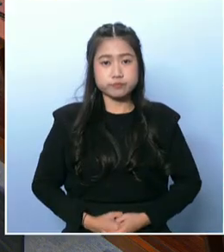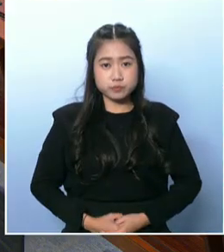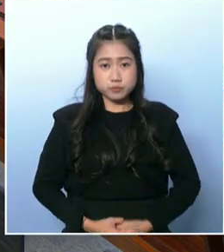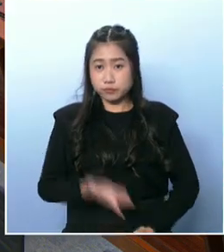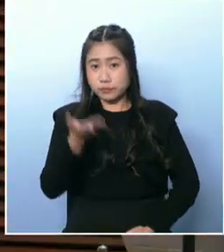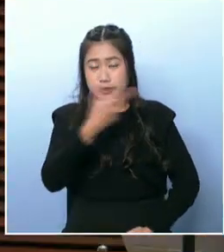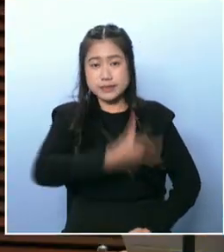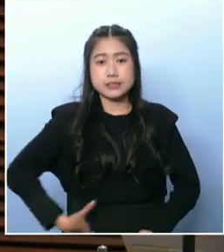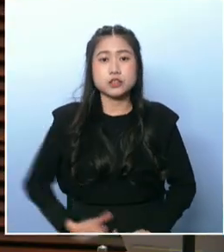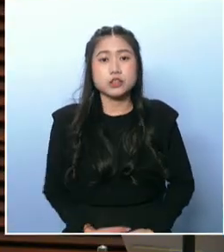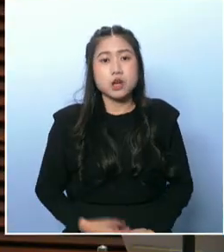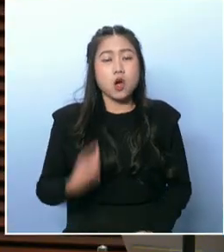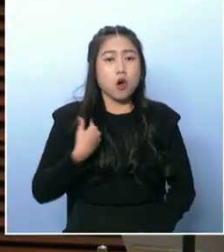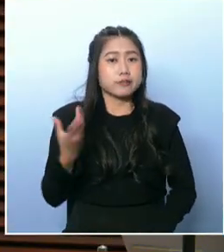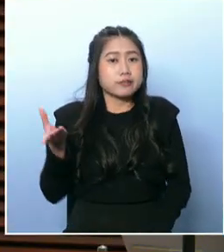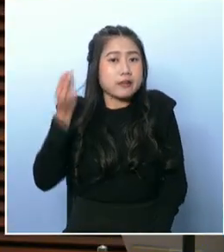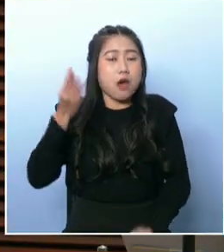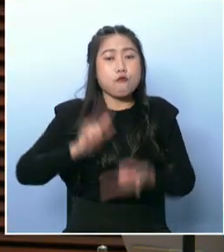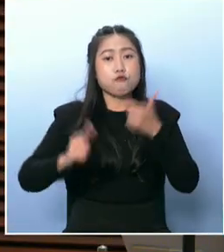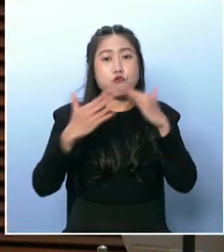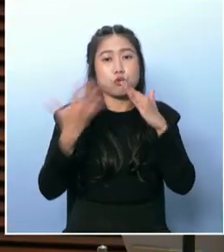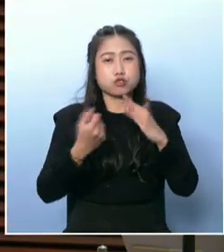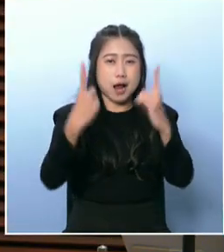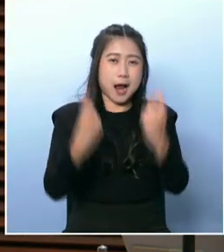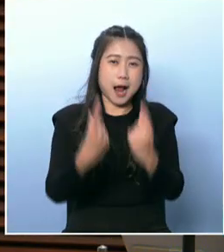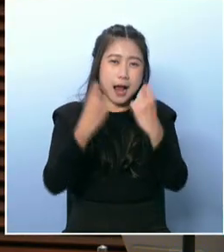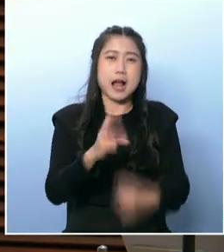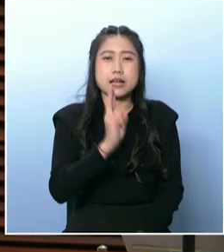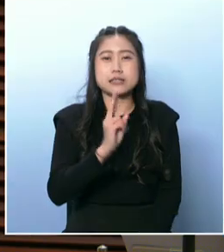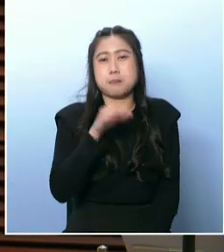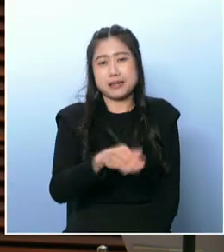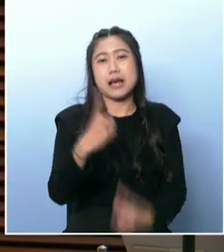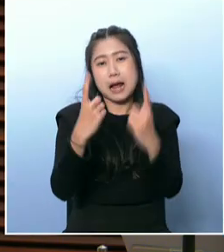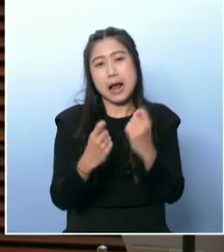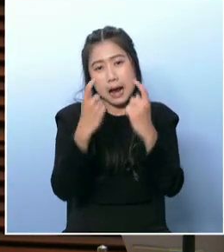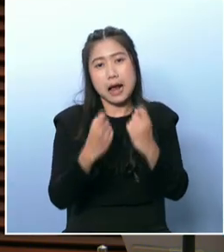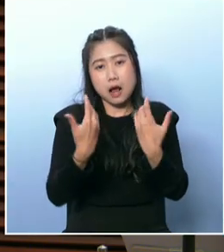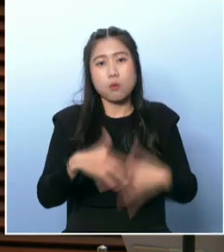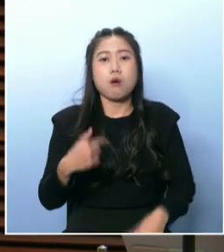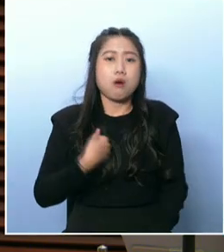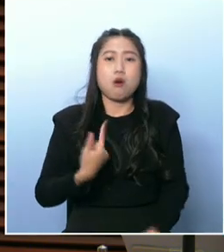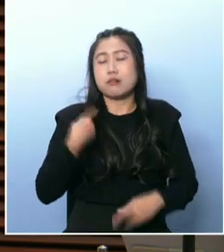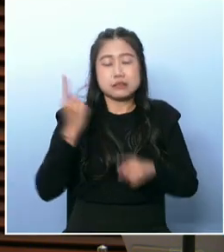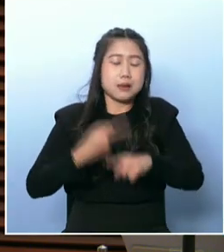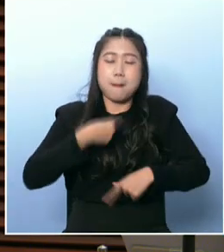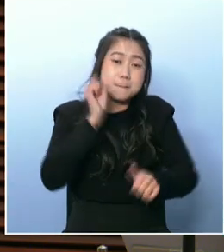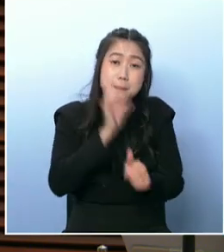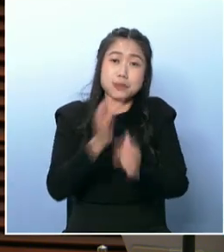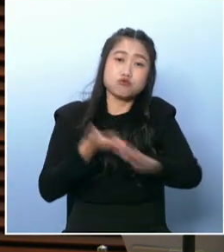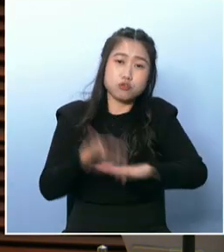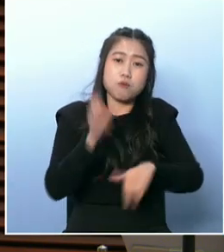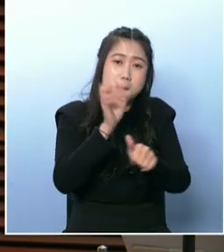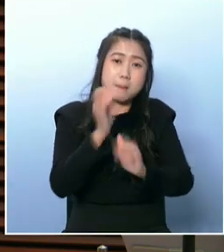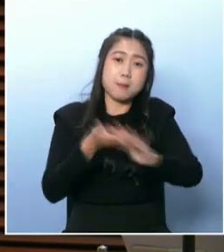Department? Mr. Vincent Zhang? Well, I have listened to the explanation put forward by the Undersecretary on